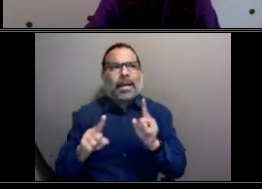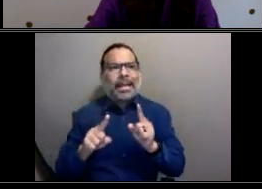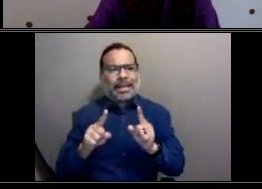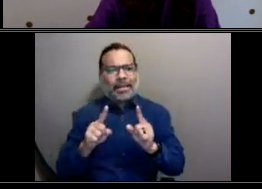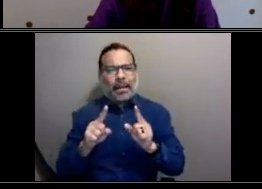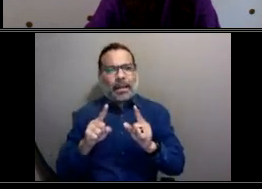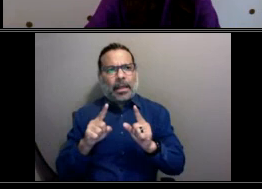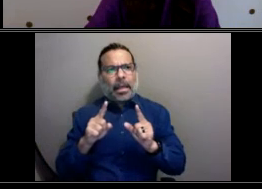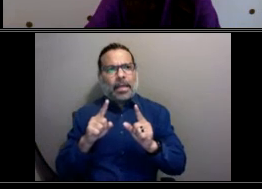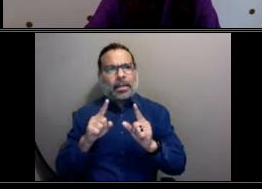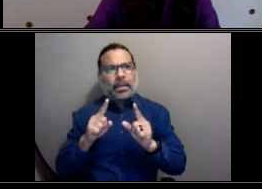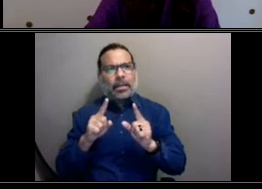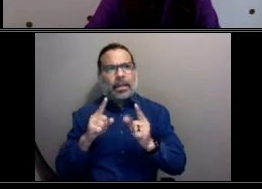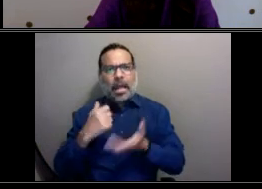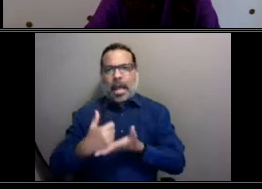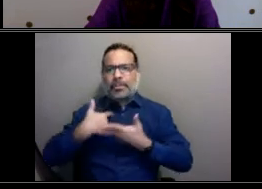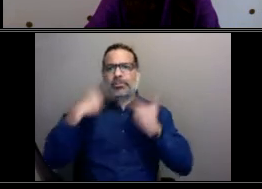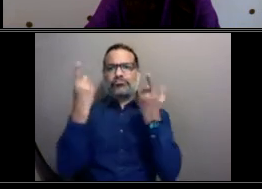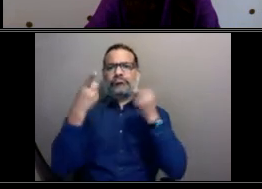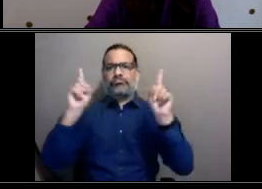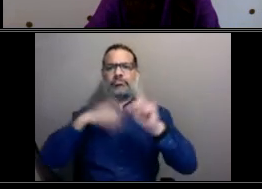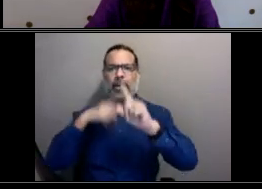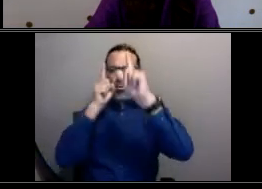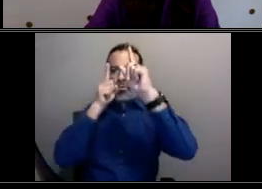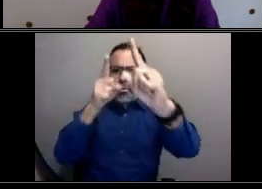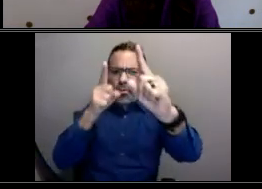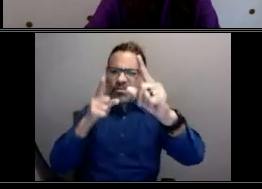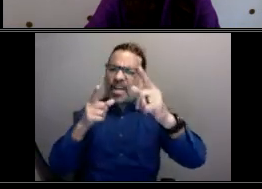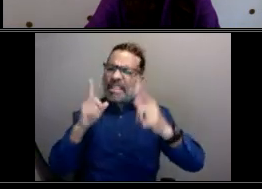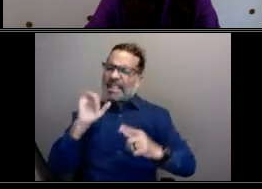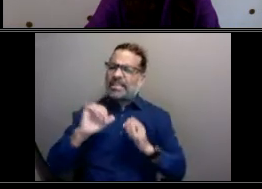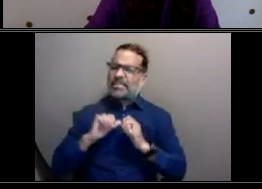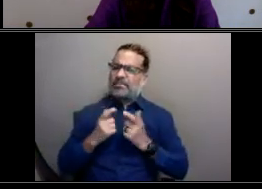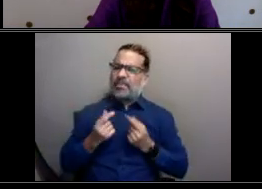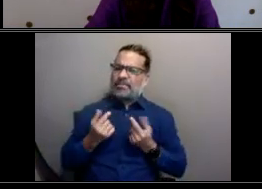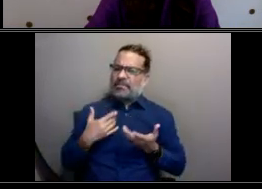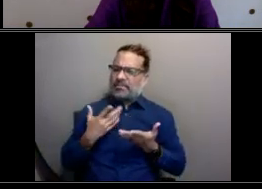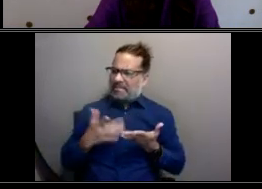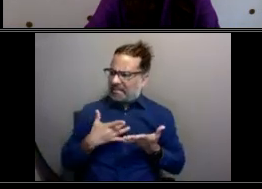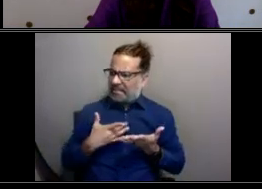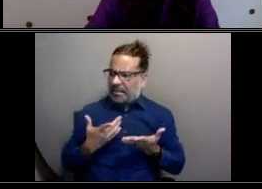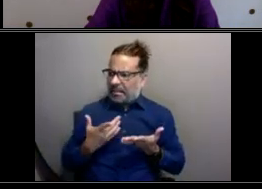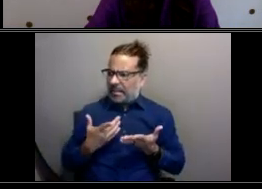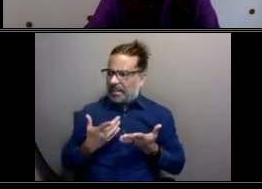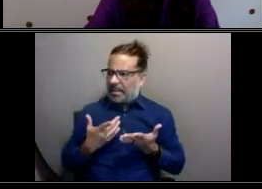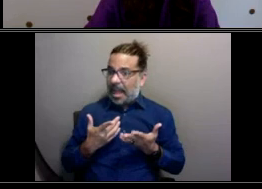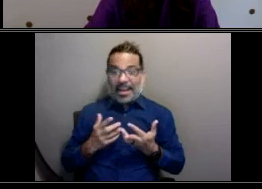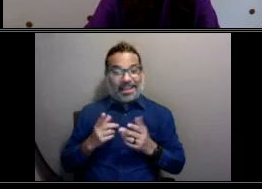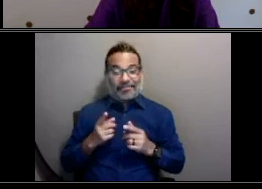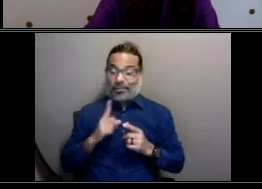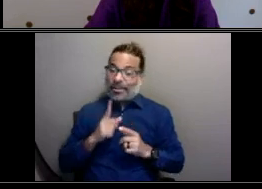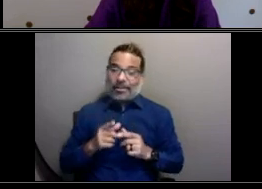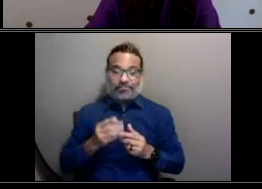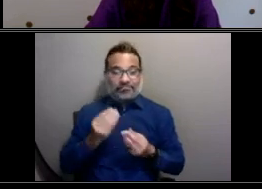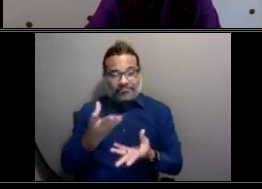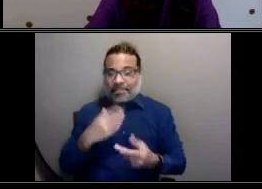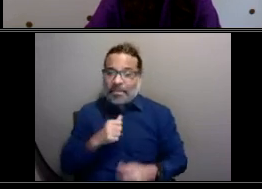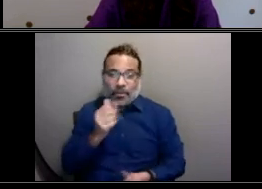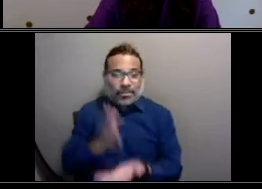or what you stand for. That's how I think I've shown up, and I can't wait to keep doing it.